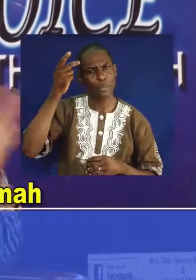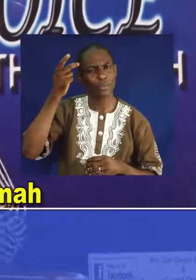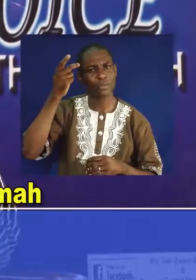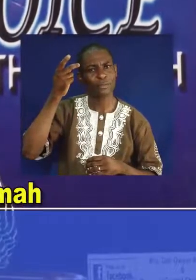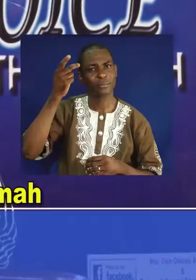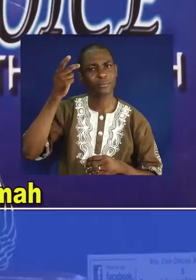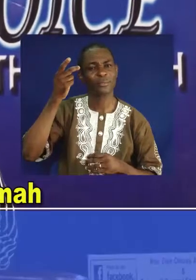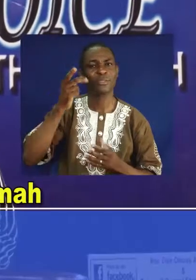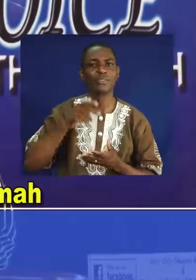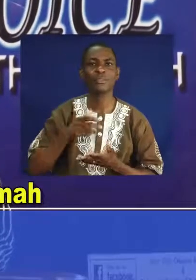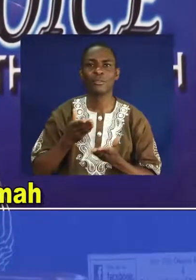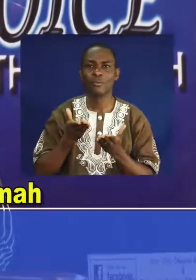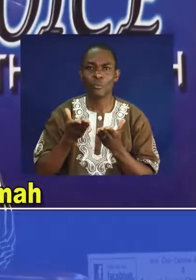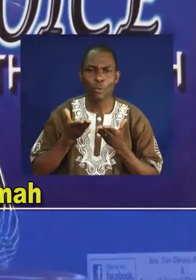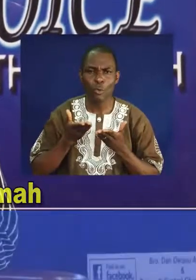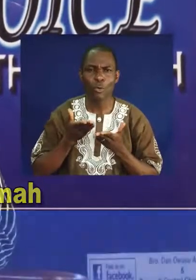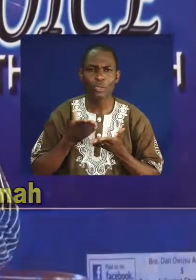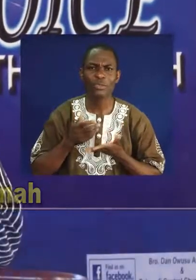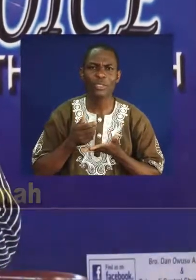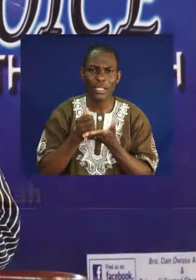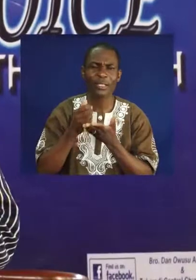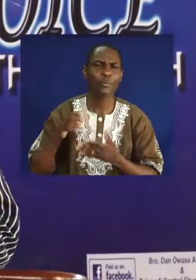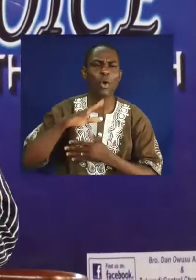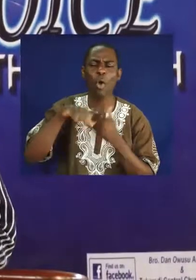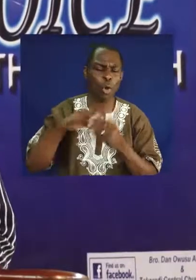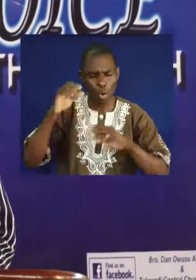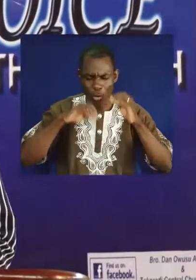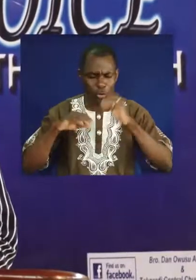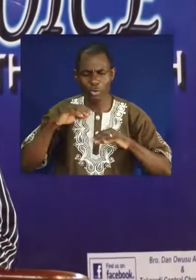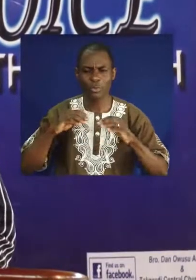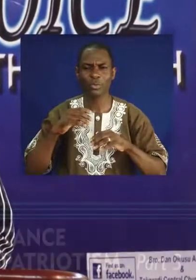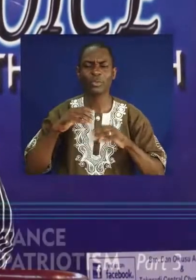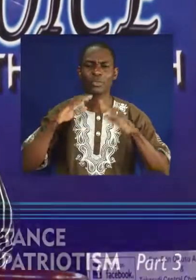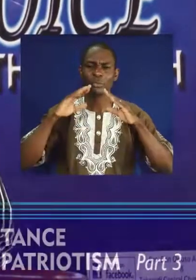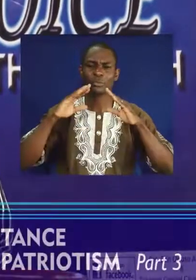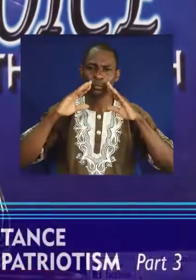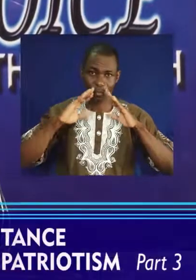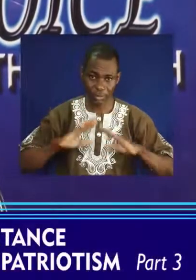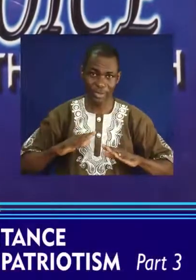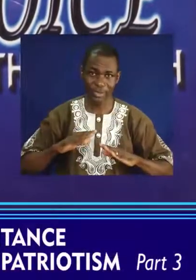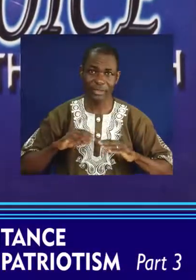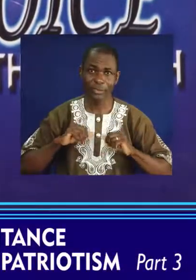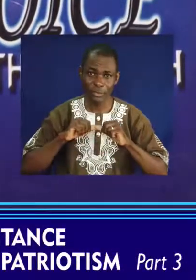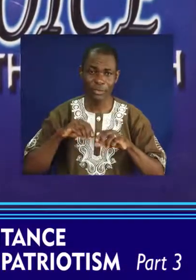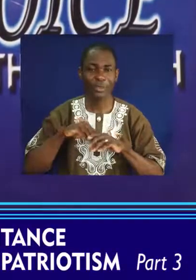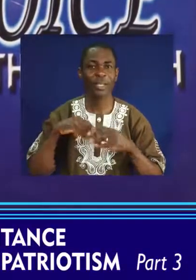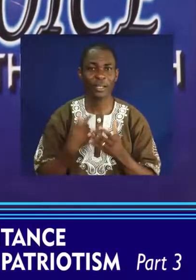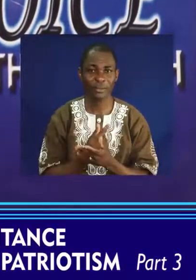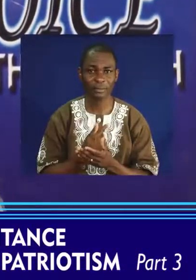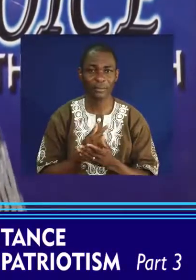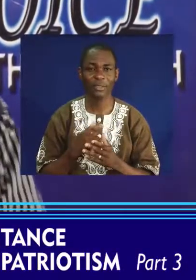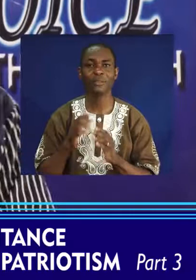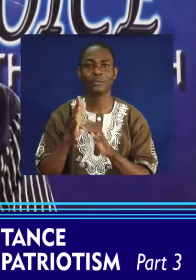nyinaa de yɛn contribute na asomdwoe ɛntena ɛwɔ yɛ maa no mu ɛwɔ amanyɔsɛm ahoroɔ mu. Anumu ana meno